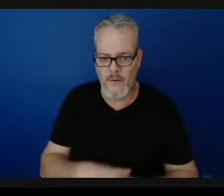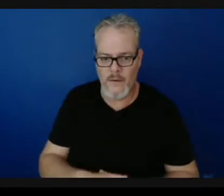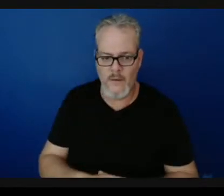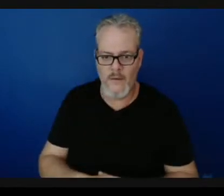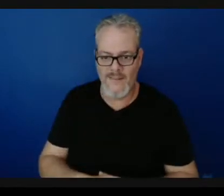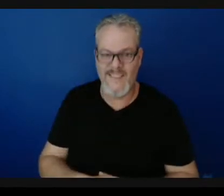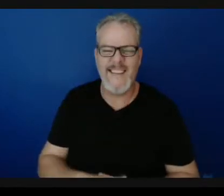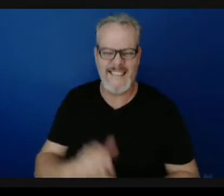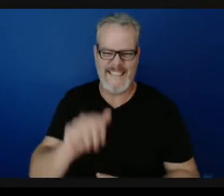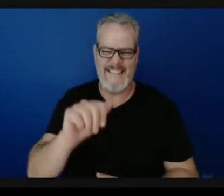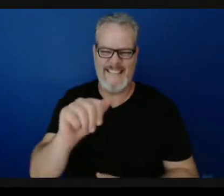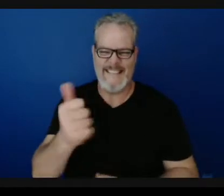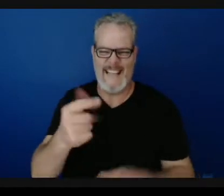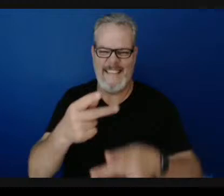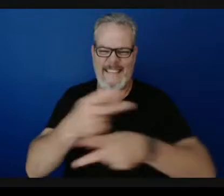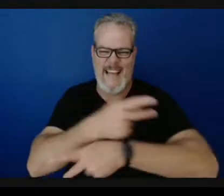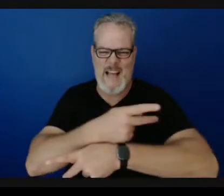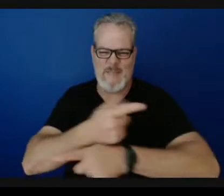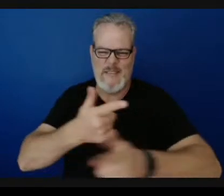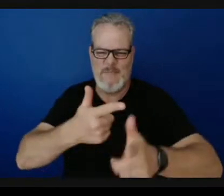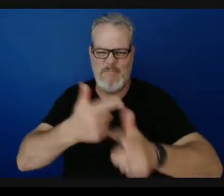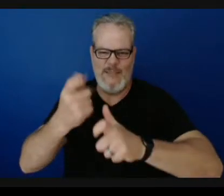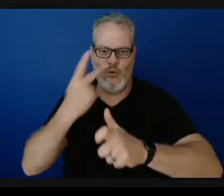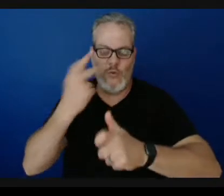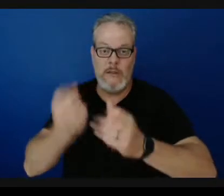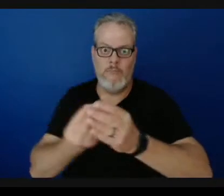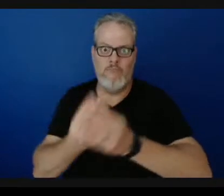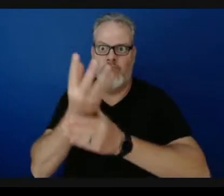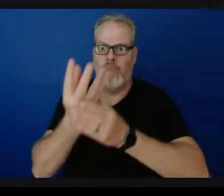And 10 times speed, you can get an idea how much is flowing out of there.